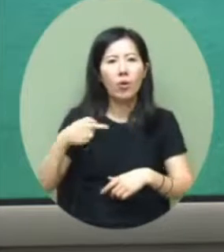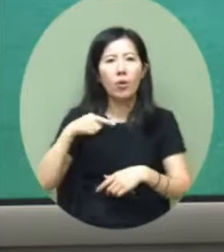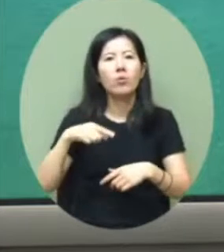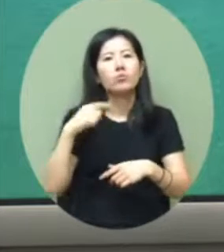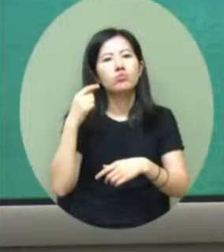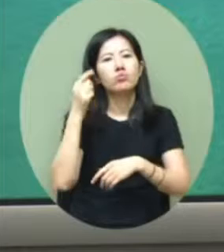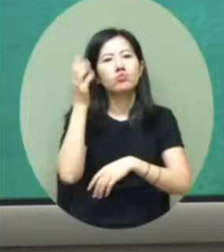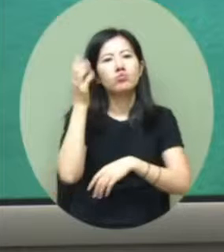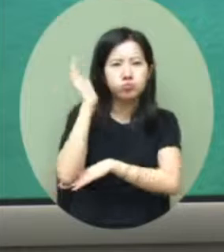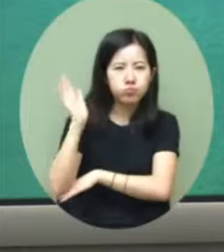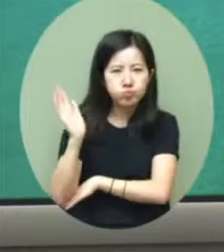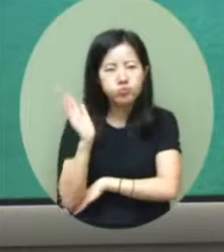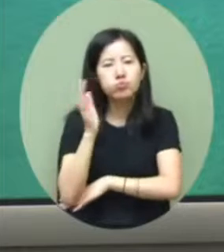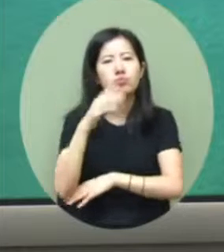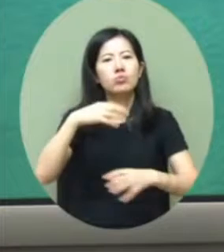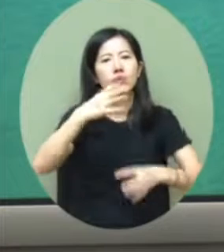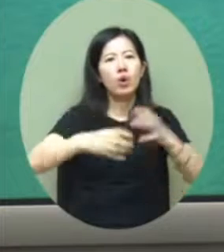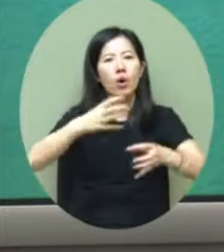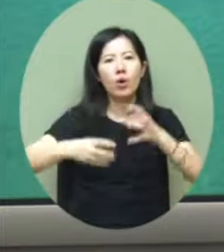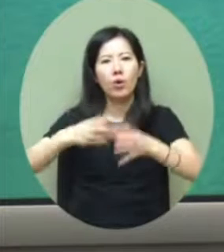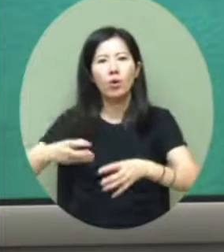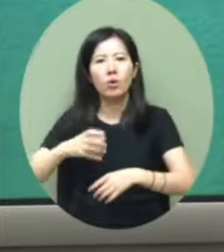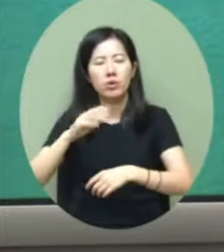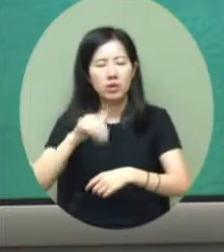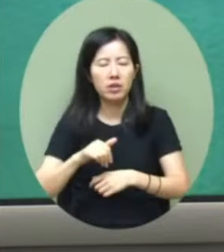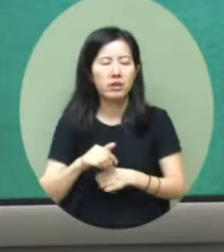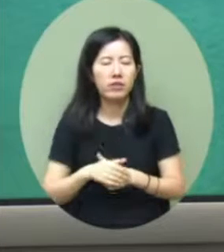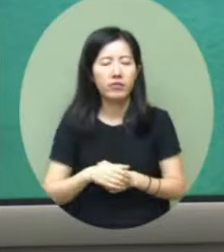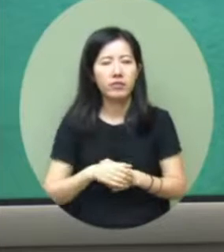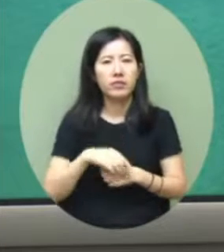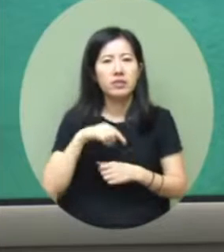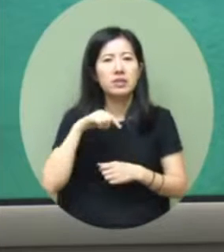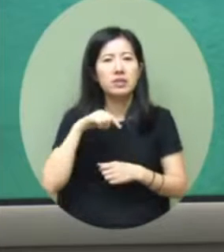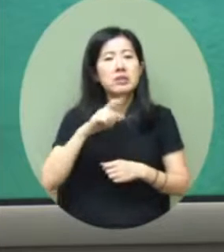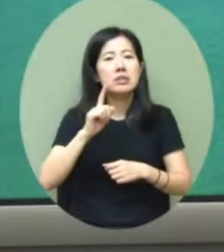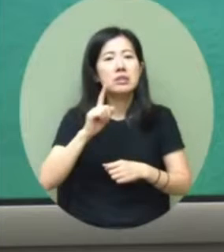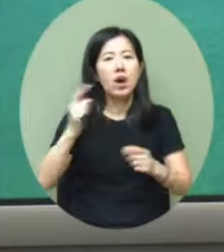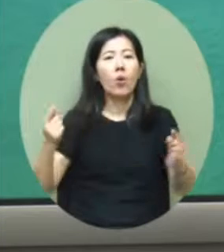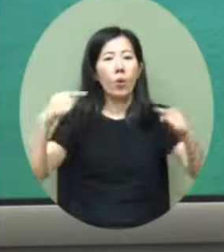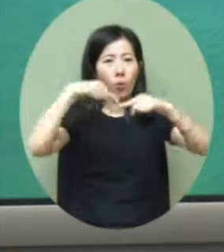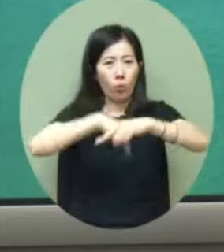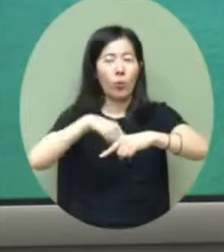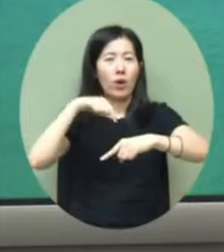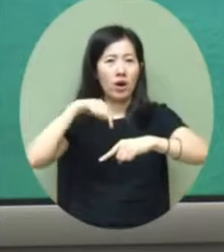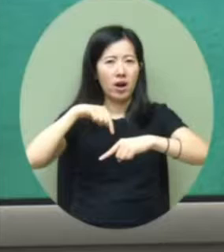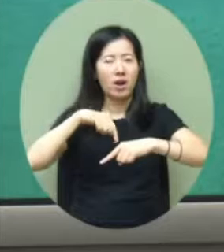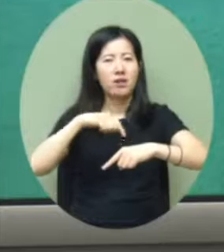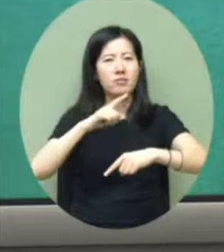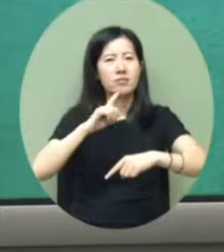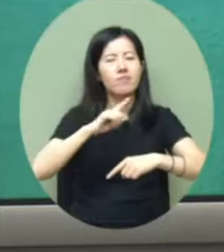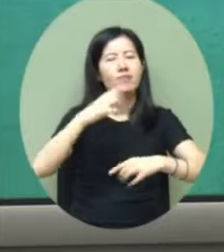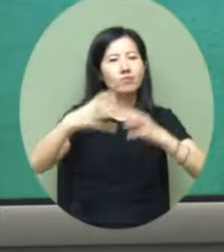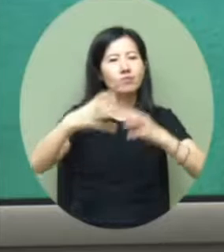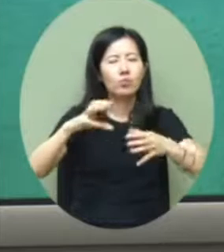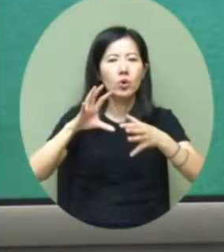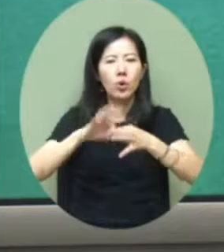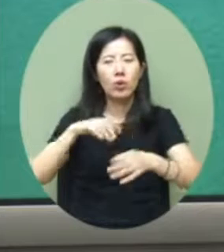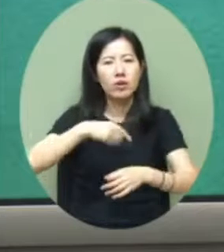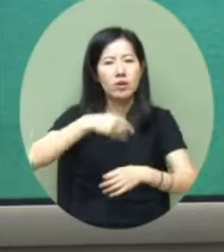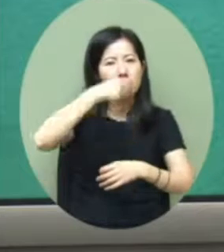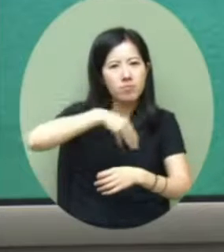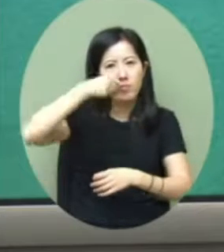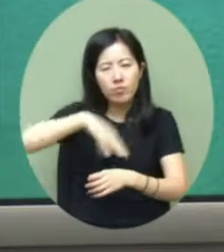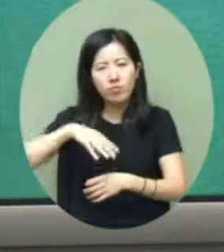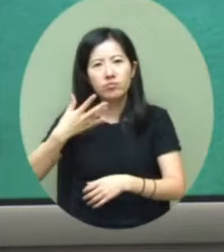and promotion campaigns. There will be a number of flagship activities and conferences covering the experience,